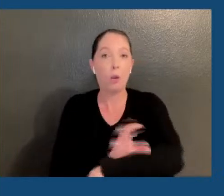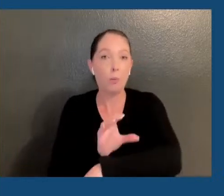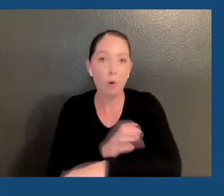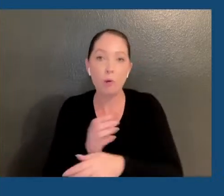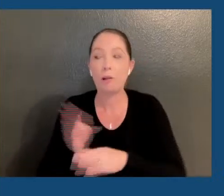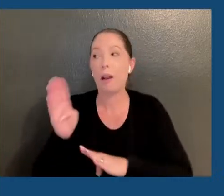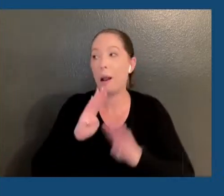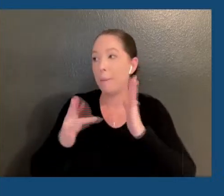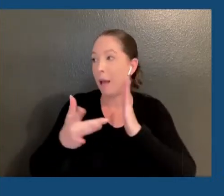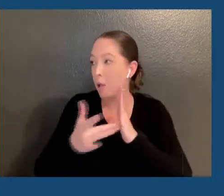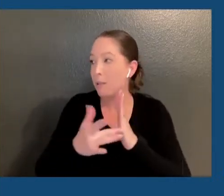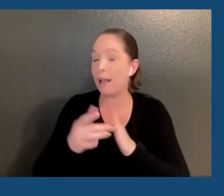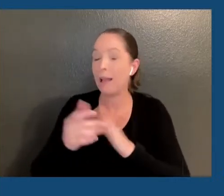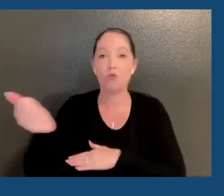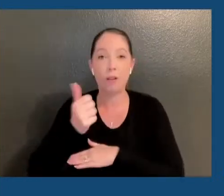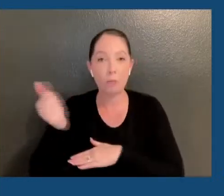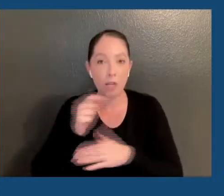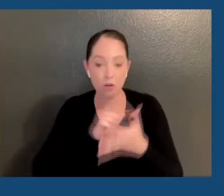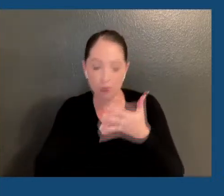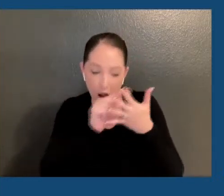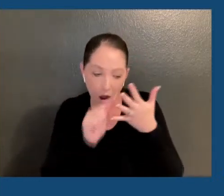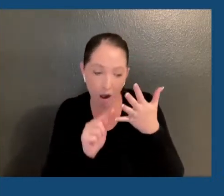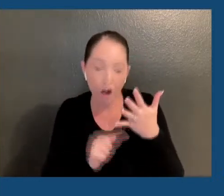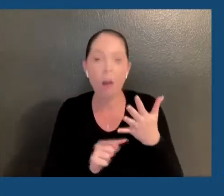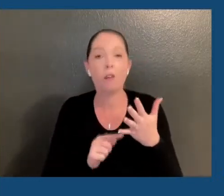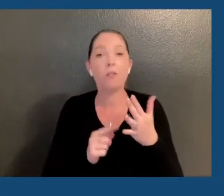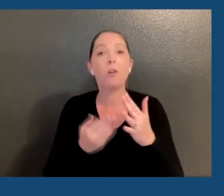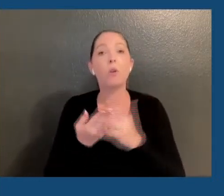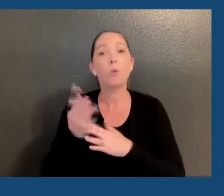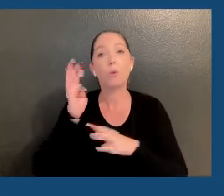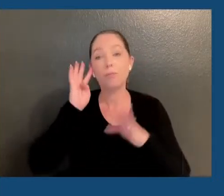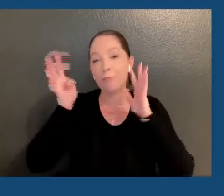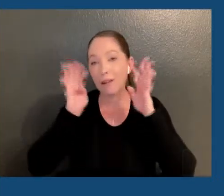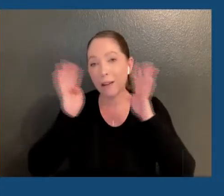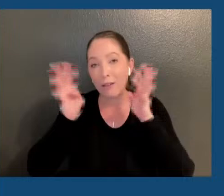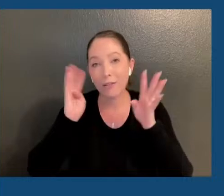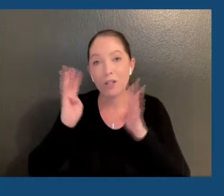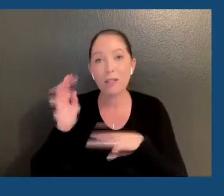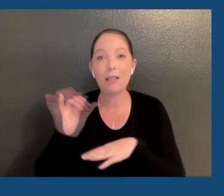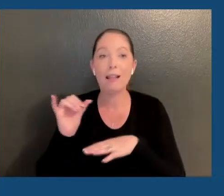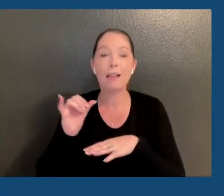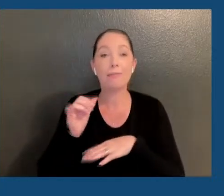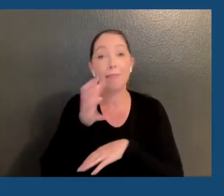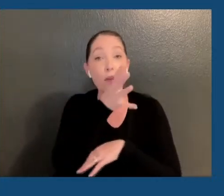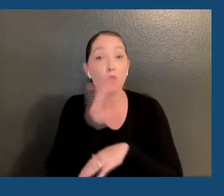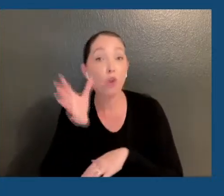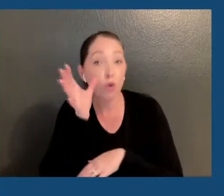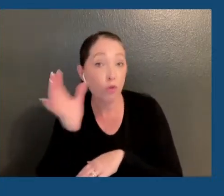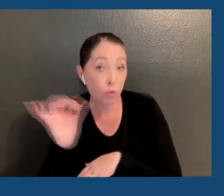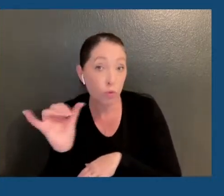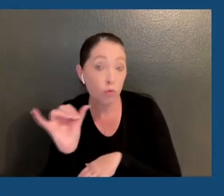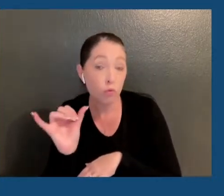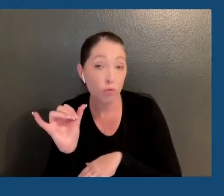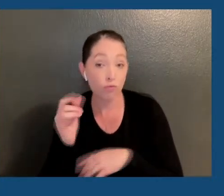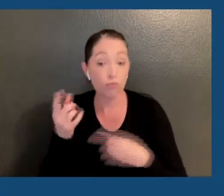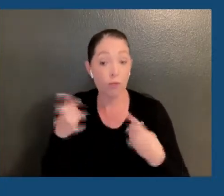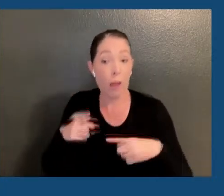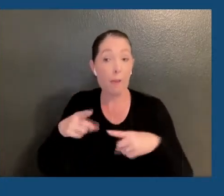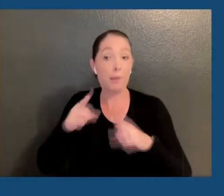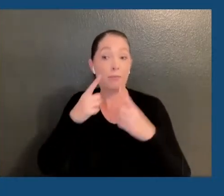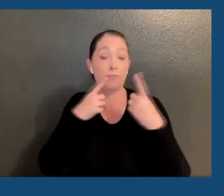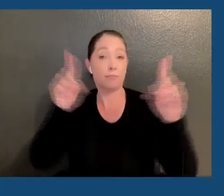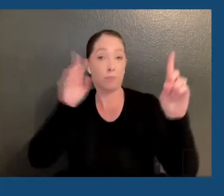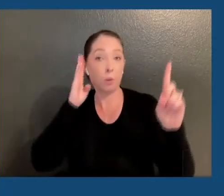and transportation, and through innovation in age-old industries like agriculture, too. Part of what makes all of